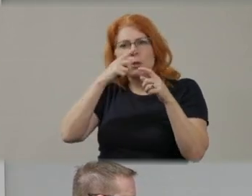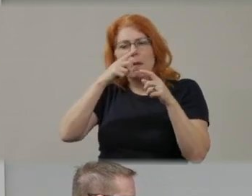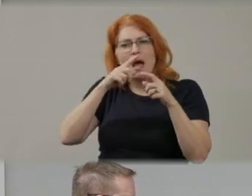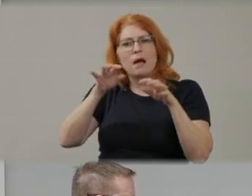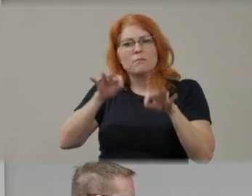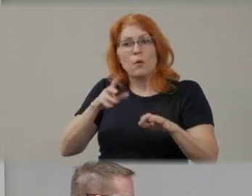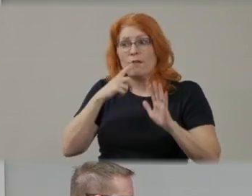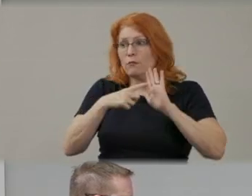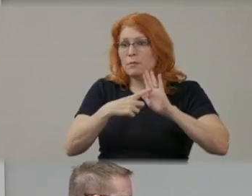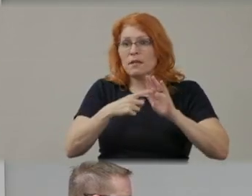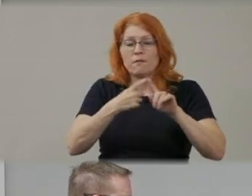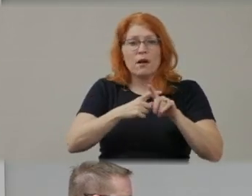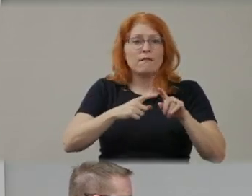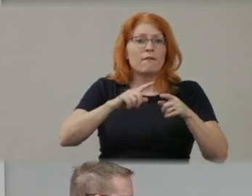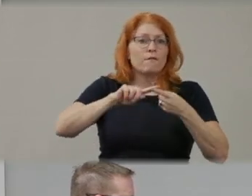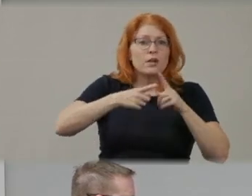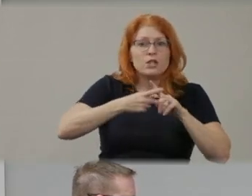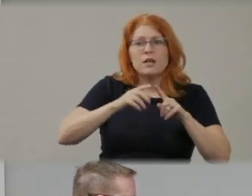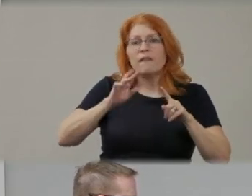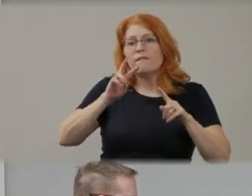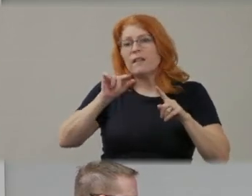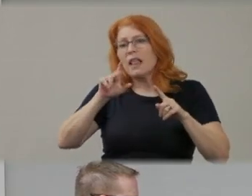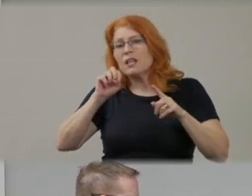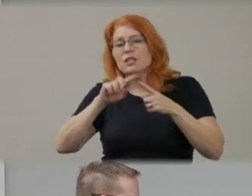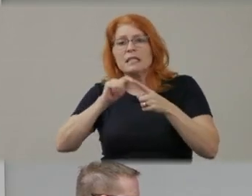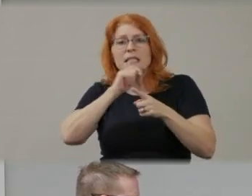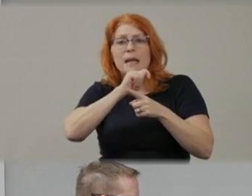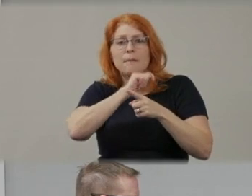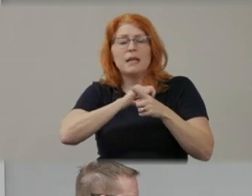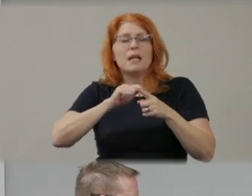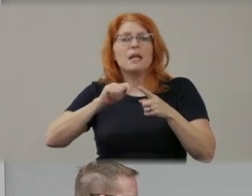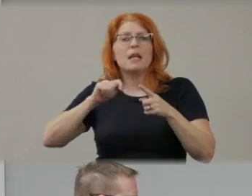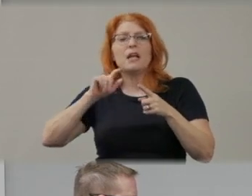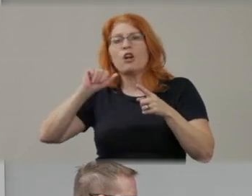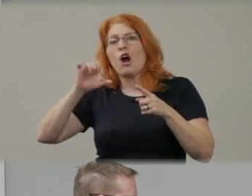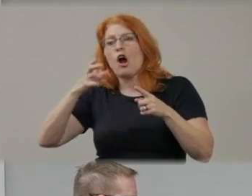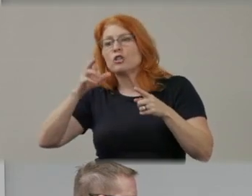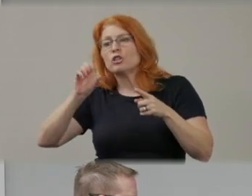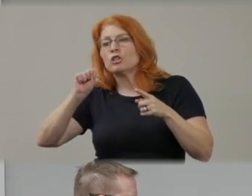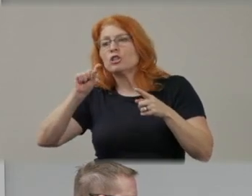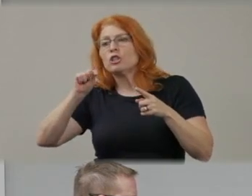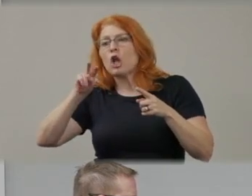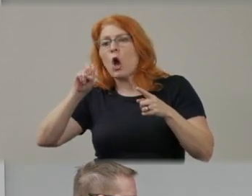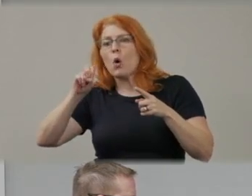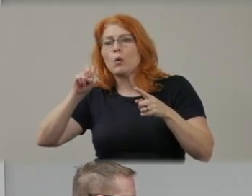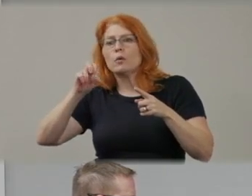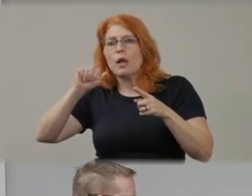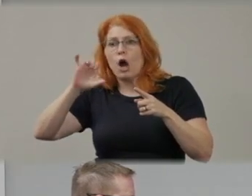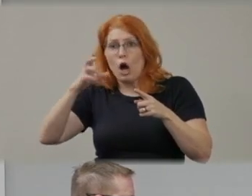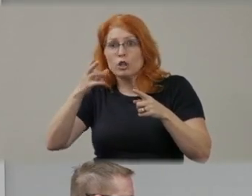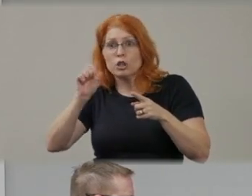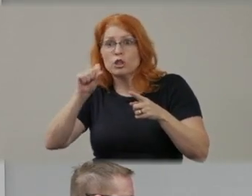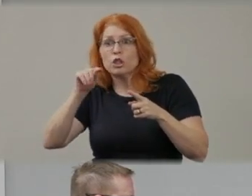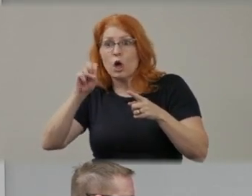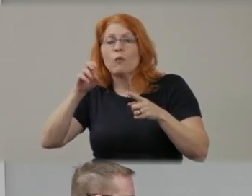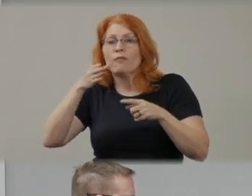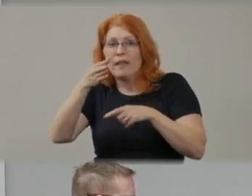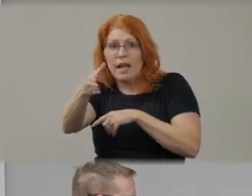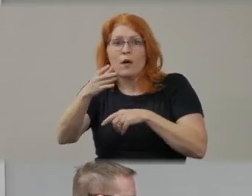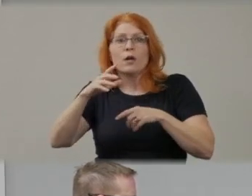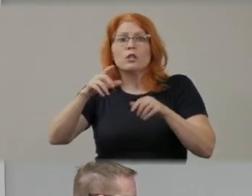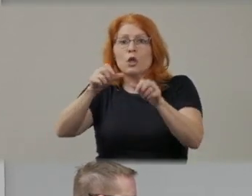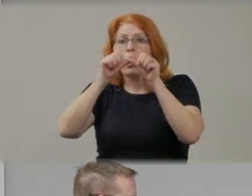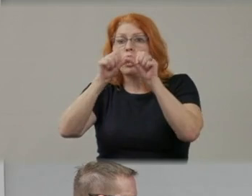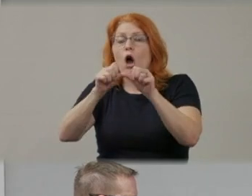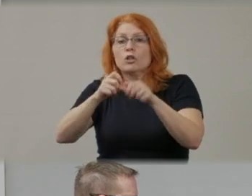representation here from Friendship Village, Tempe, Fellowship Square, Archstone is in the back. Long-term care is finally at the